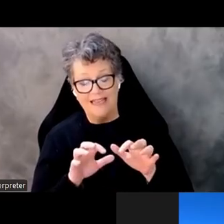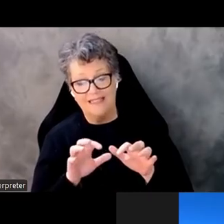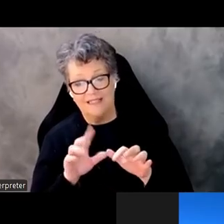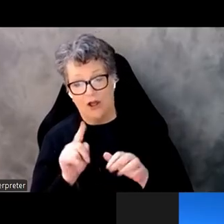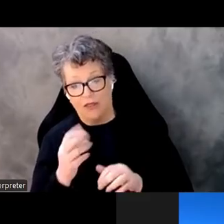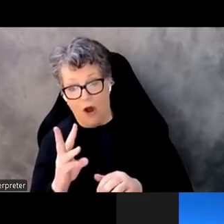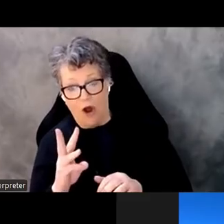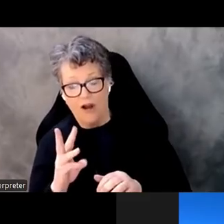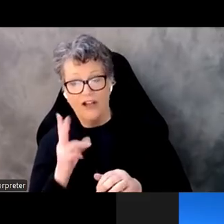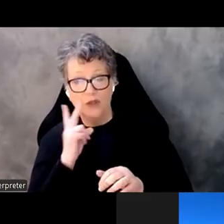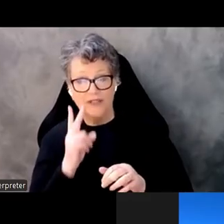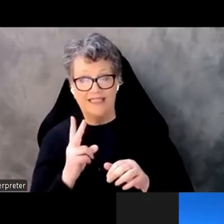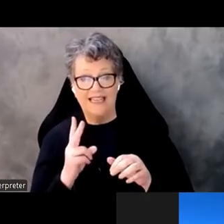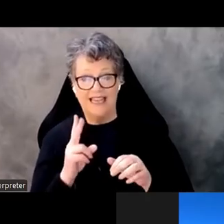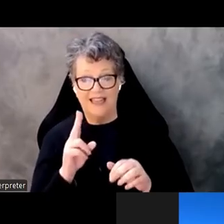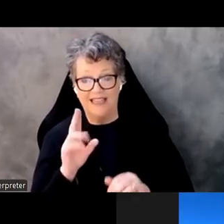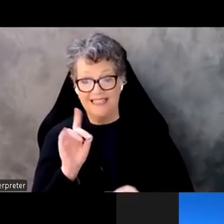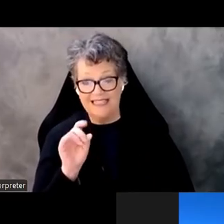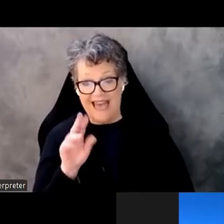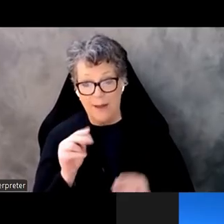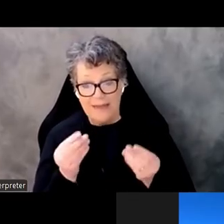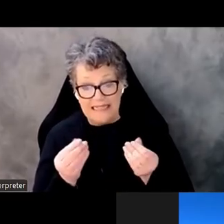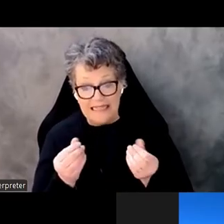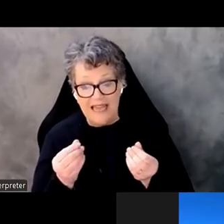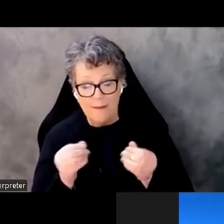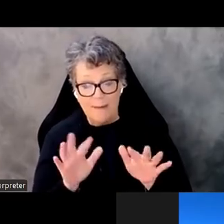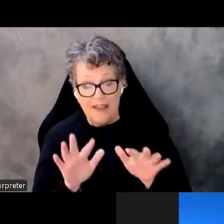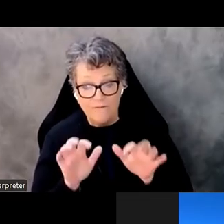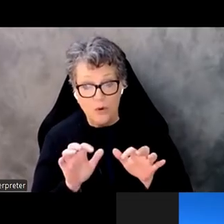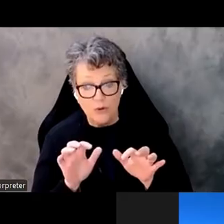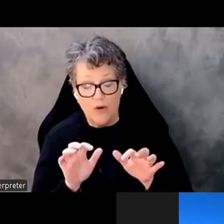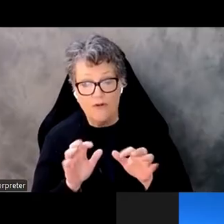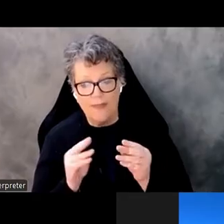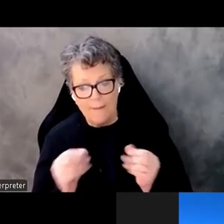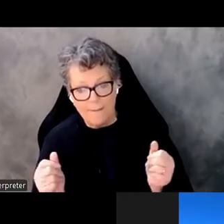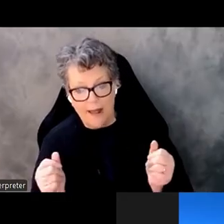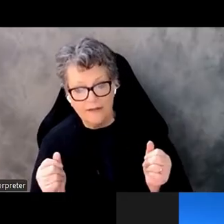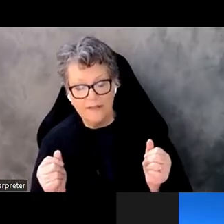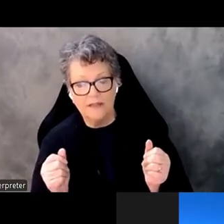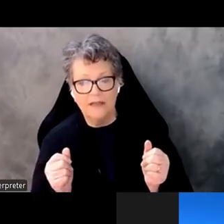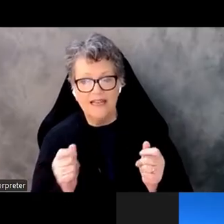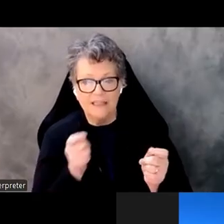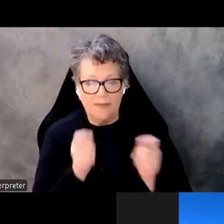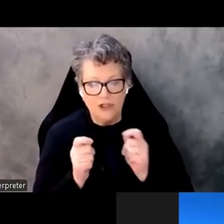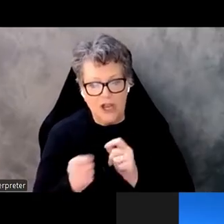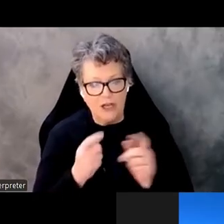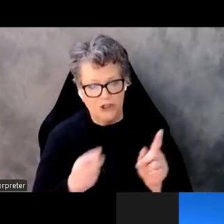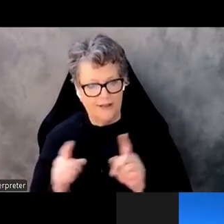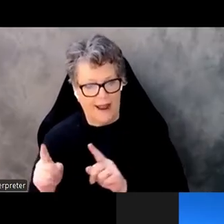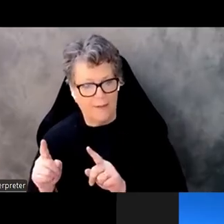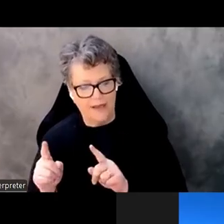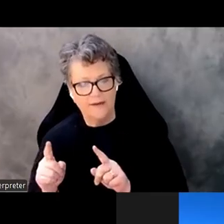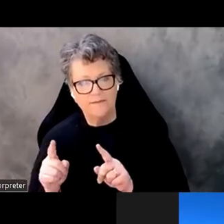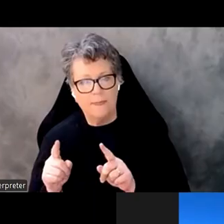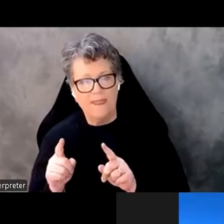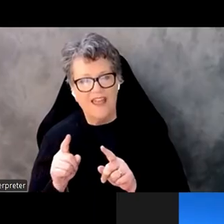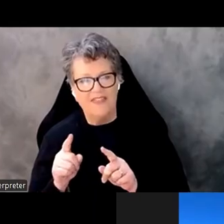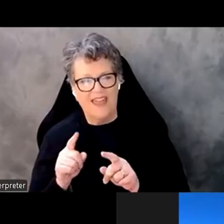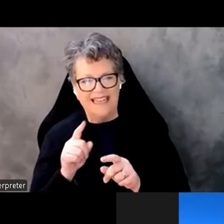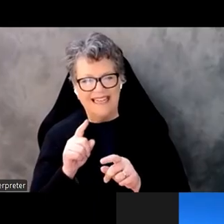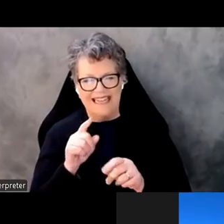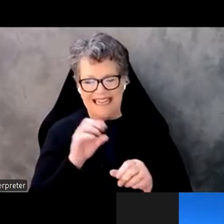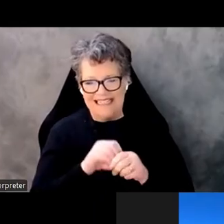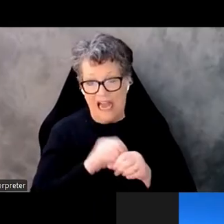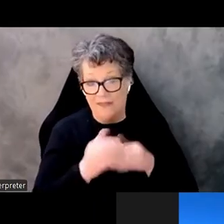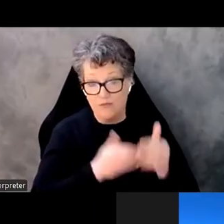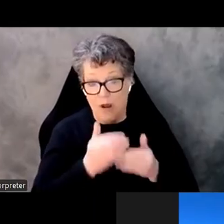like the sedimentation basins that may be frozen over, they may melt, some changes that happen intra-process that sometimes